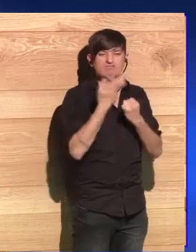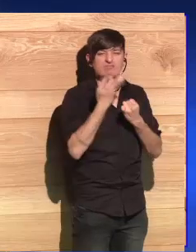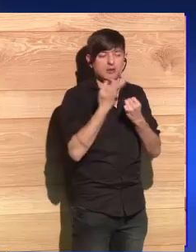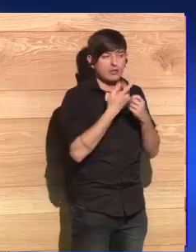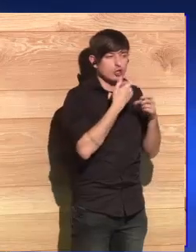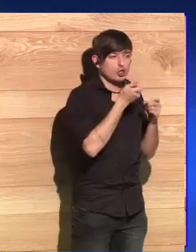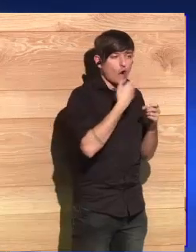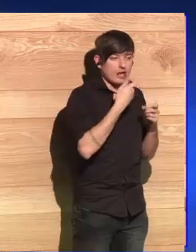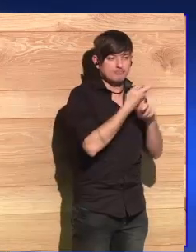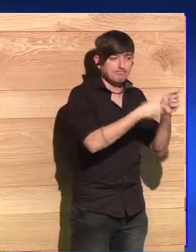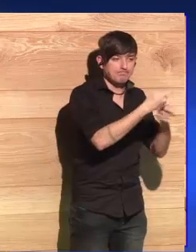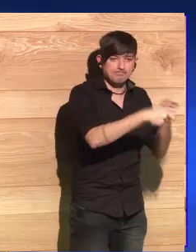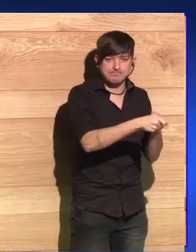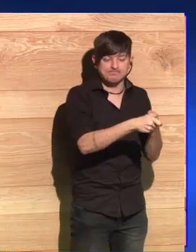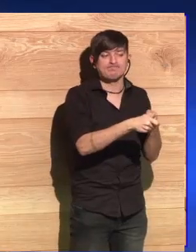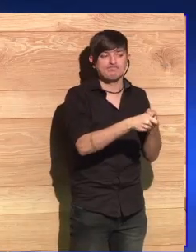you're wasting your potential.